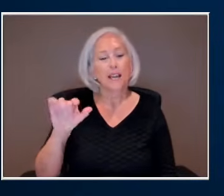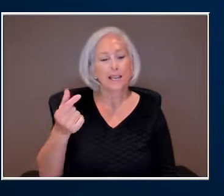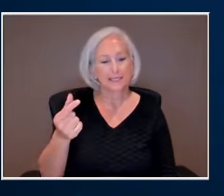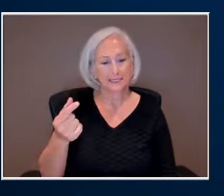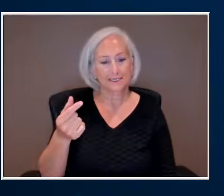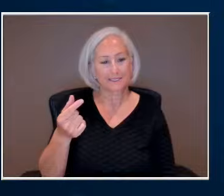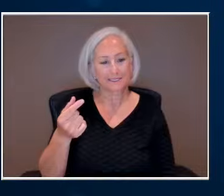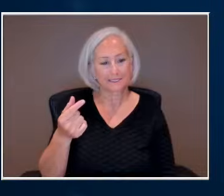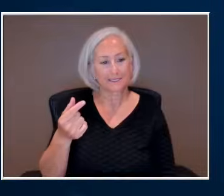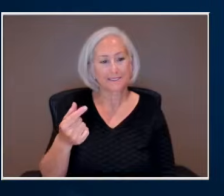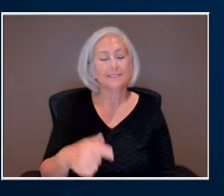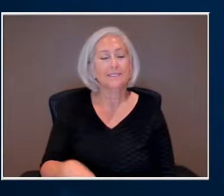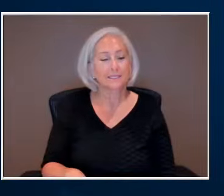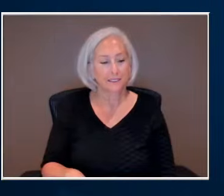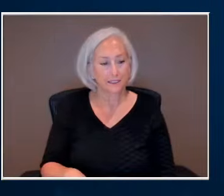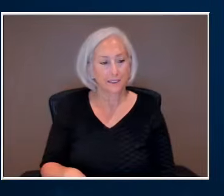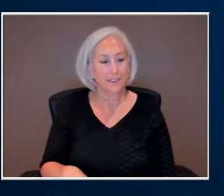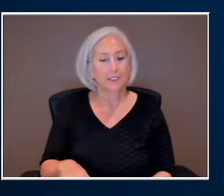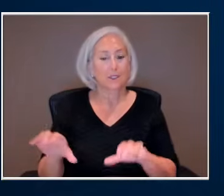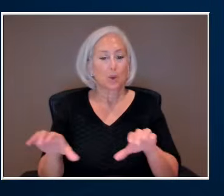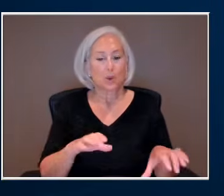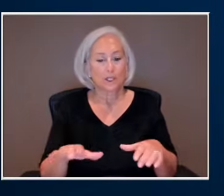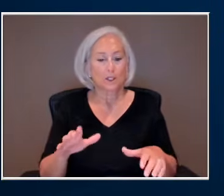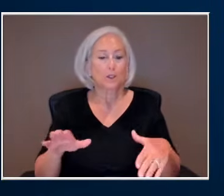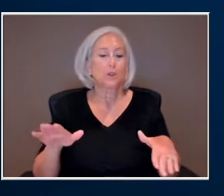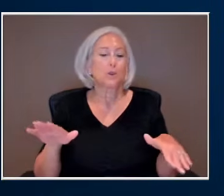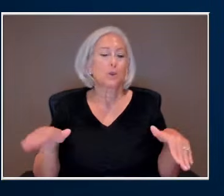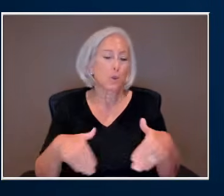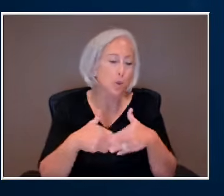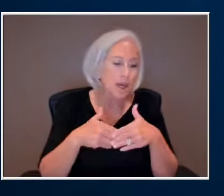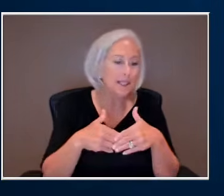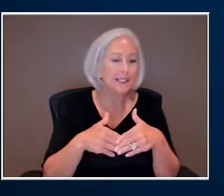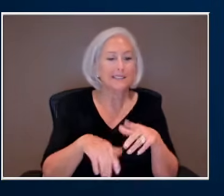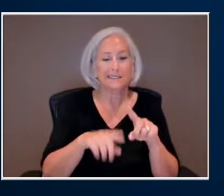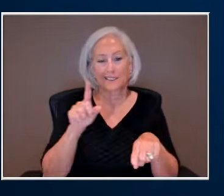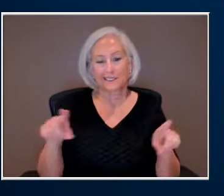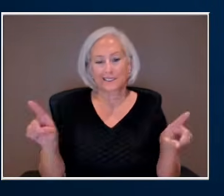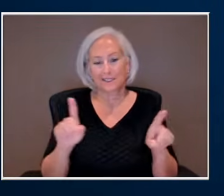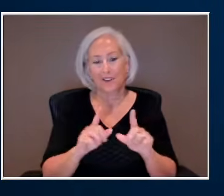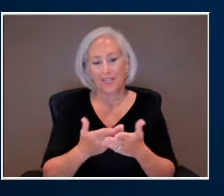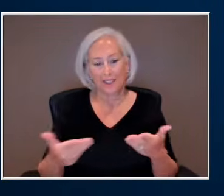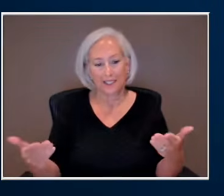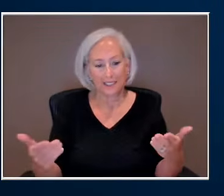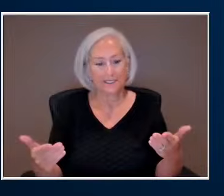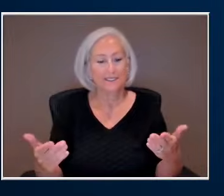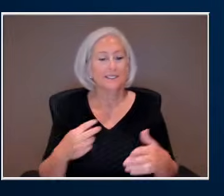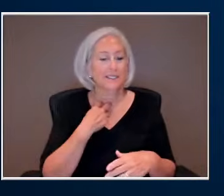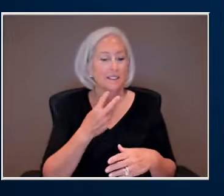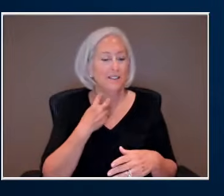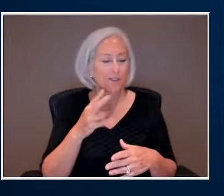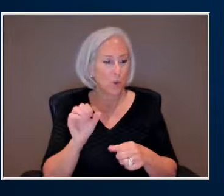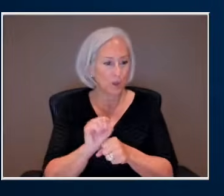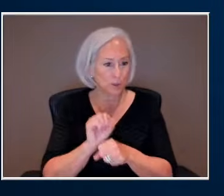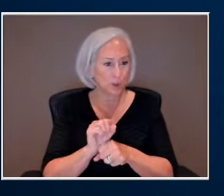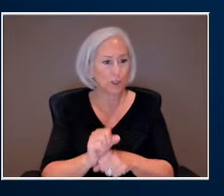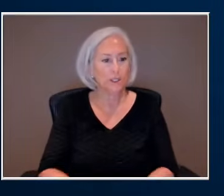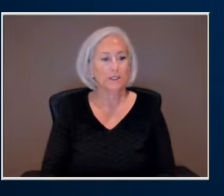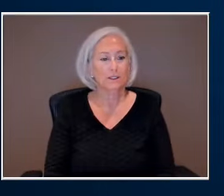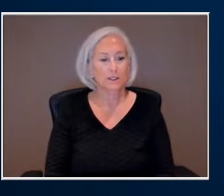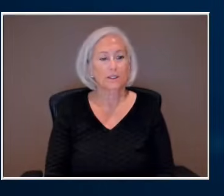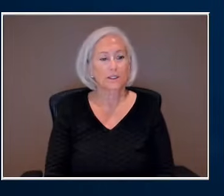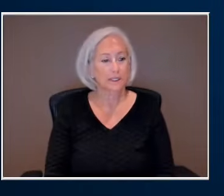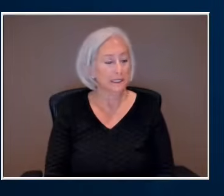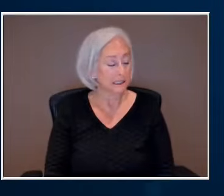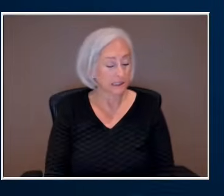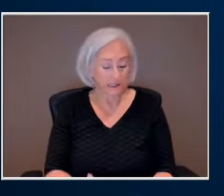Production, where we do weddings and things of that nature, and production and voice work and things like that. It keeps you going because